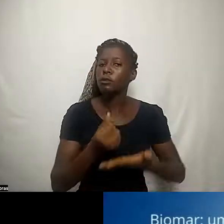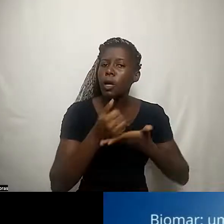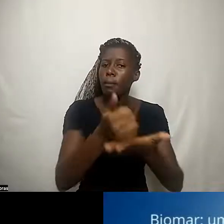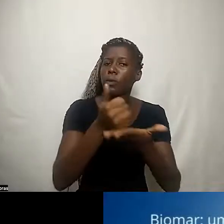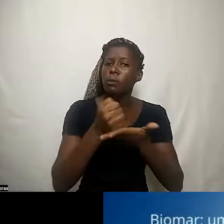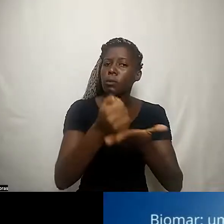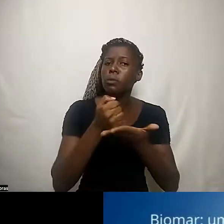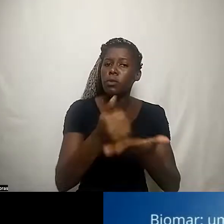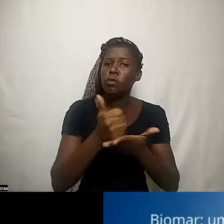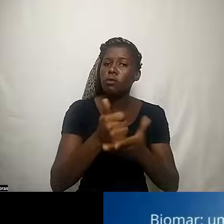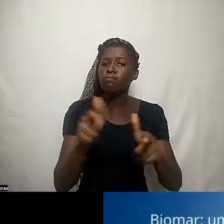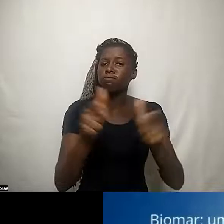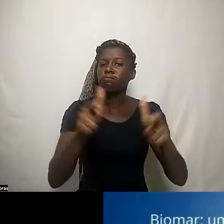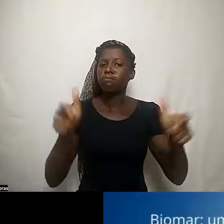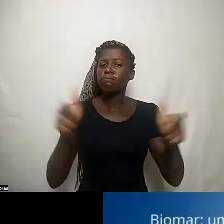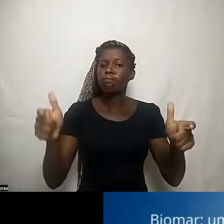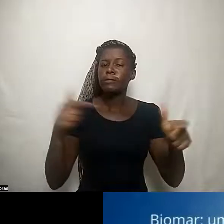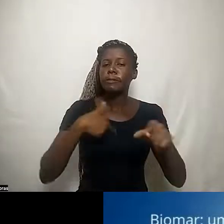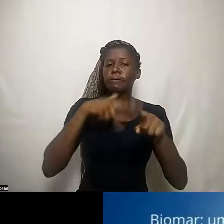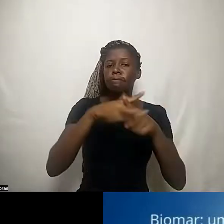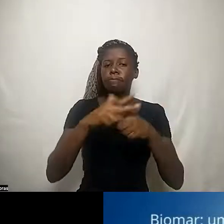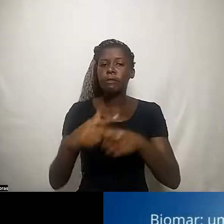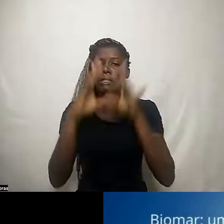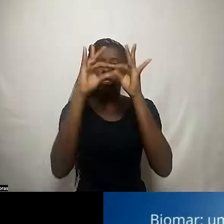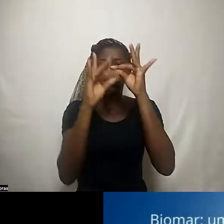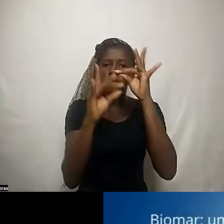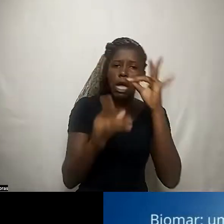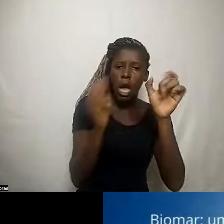the our actions matured